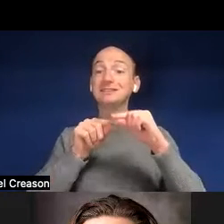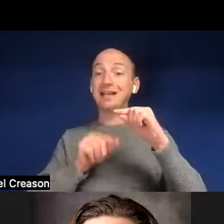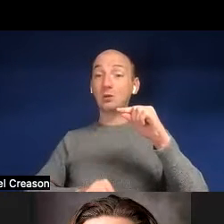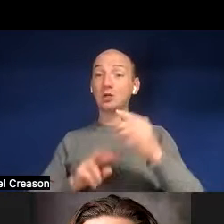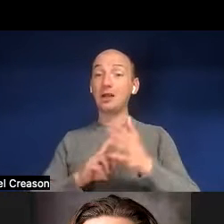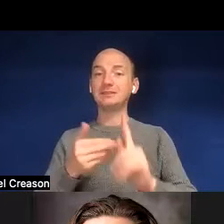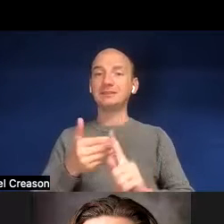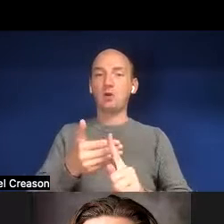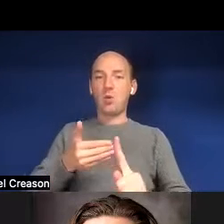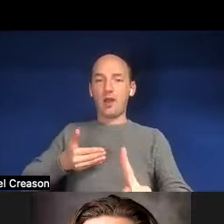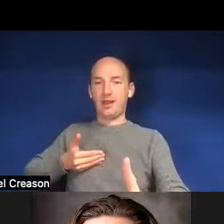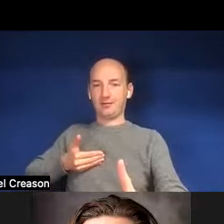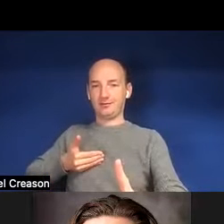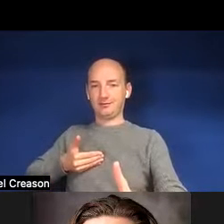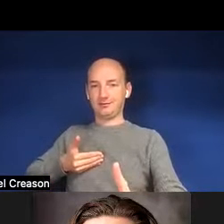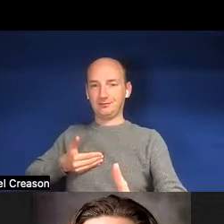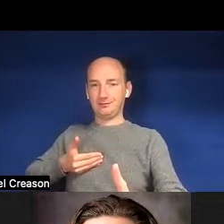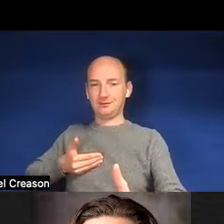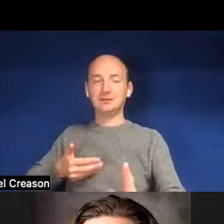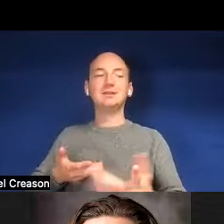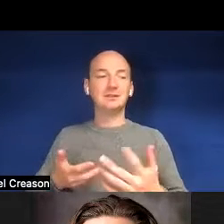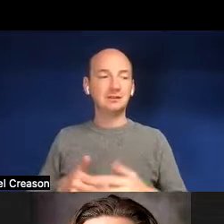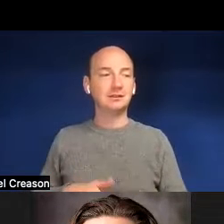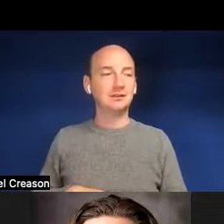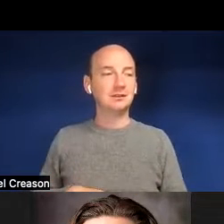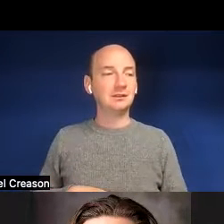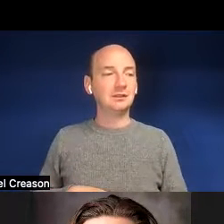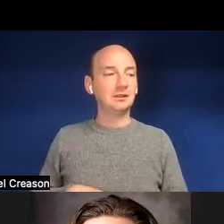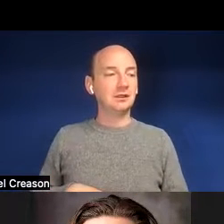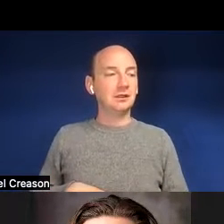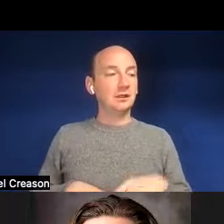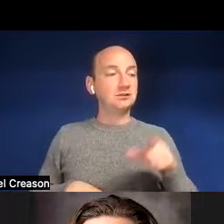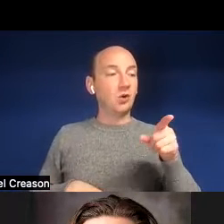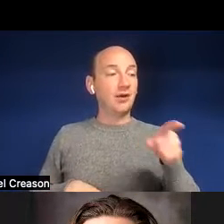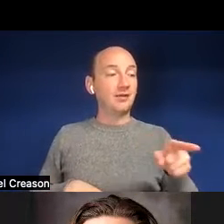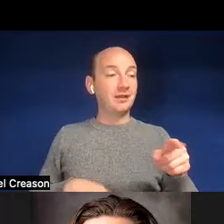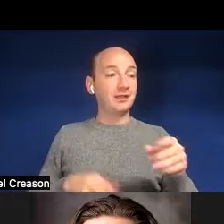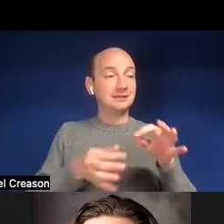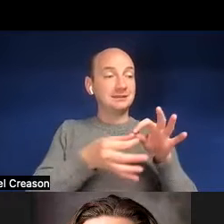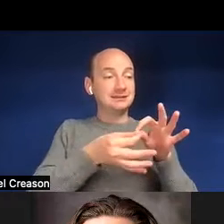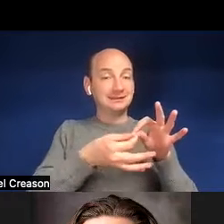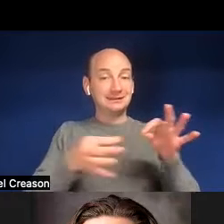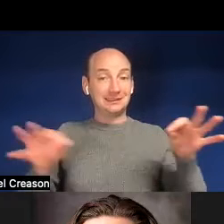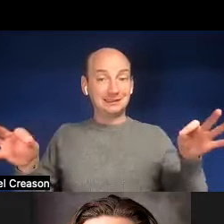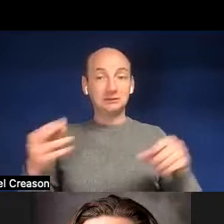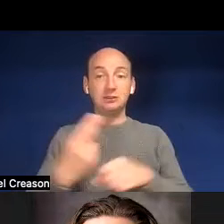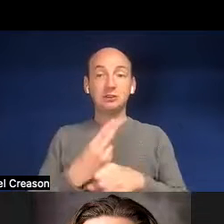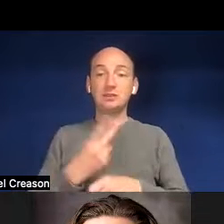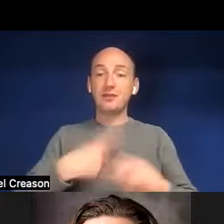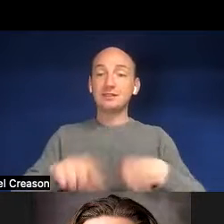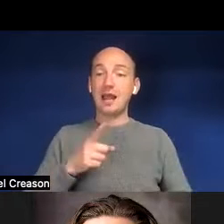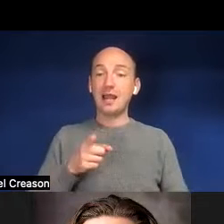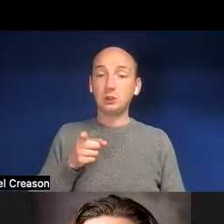radar. This is a sentence which has 2 instances of the sign U. U,